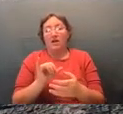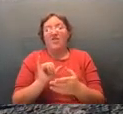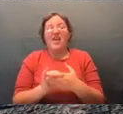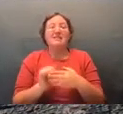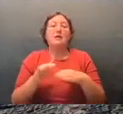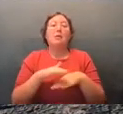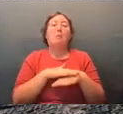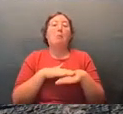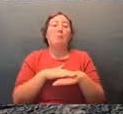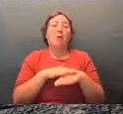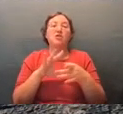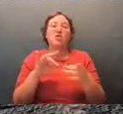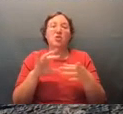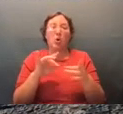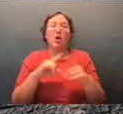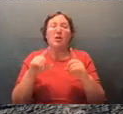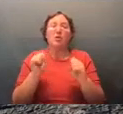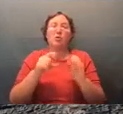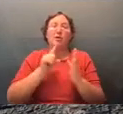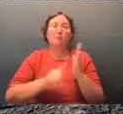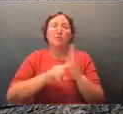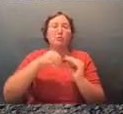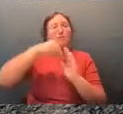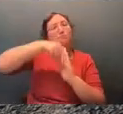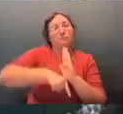but we'll go there with that.